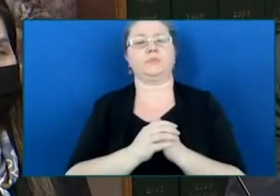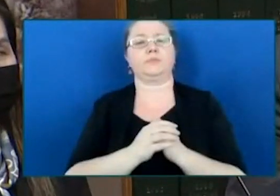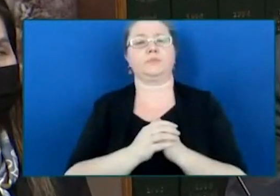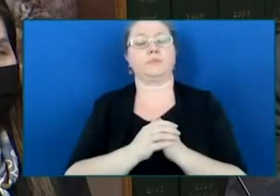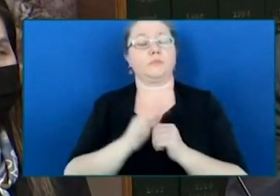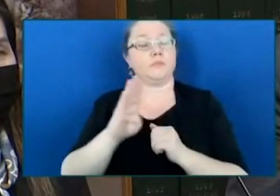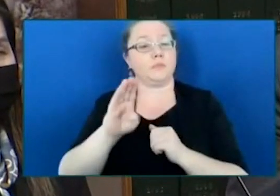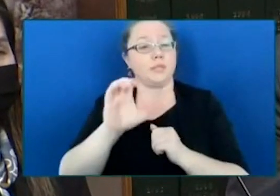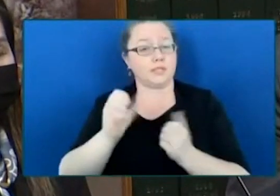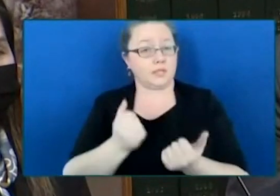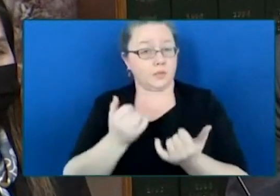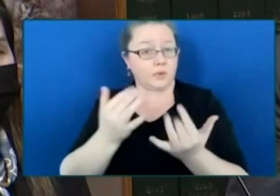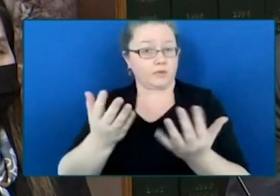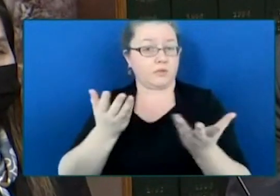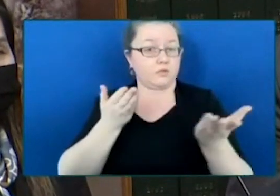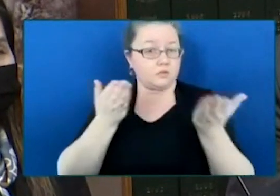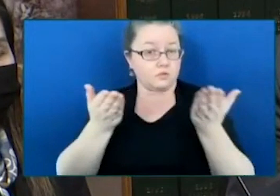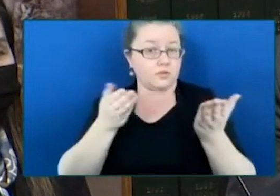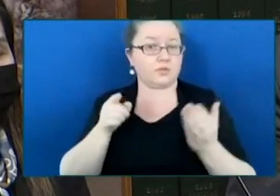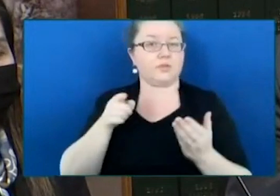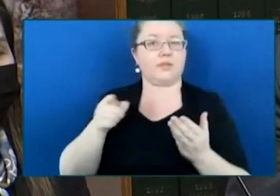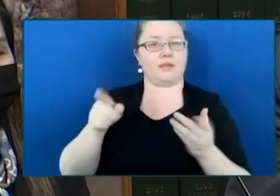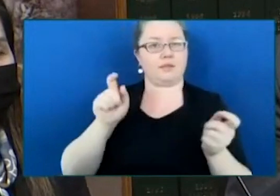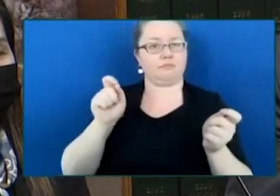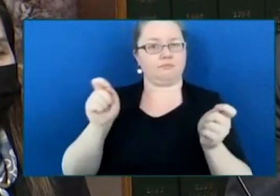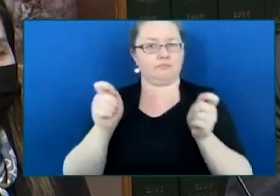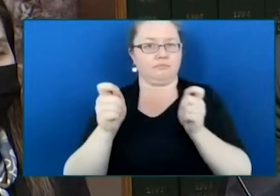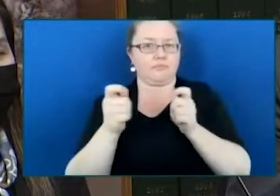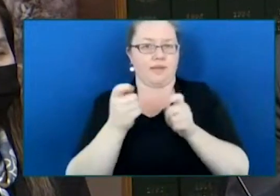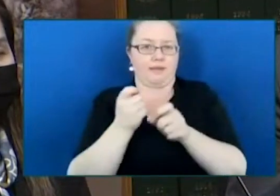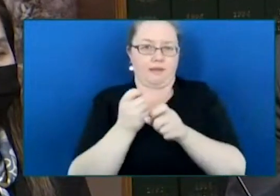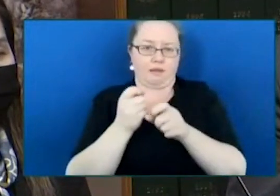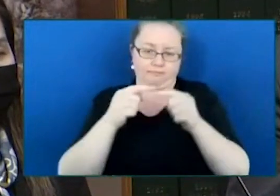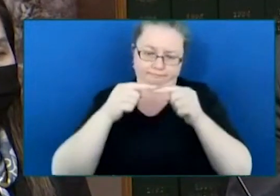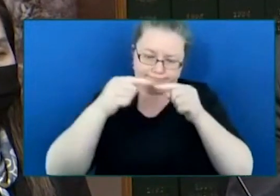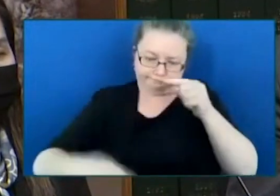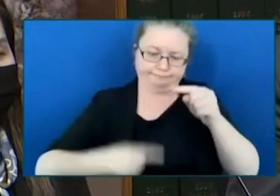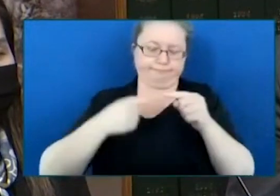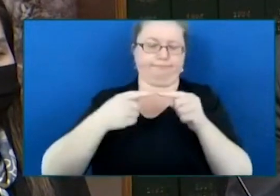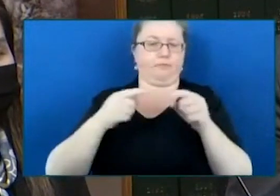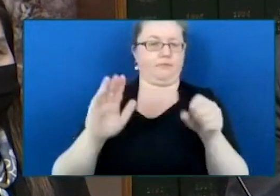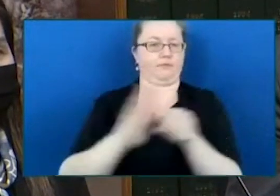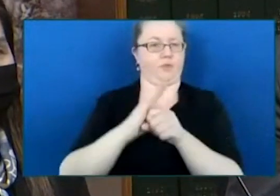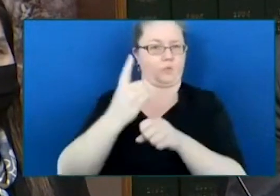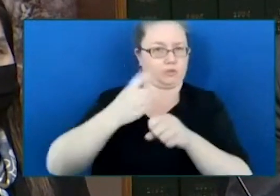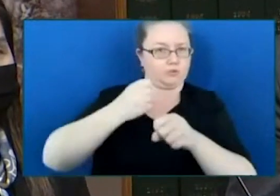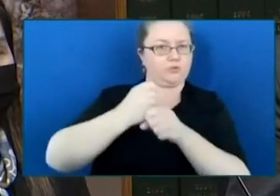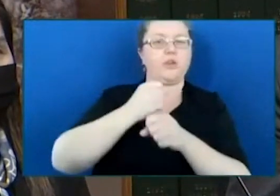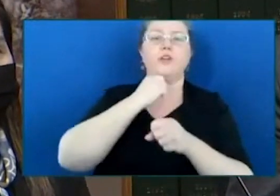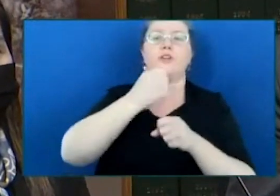Service, this marks a transition toward year-round firefighting and risk mitigation.